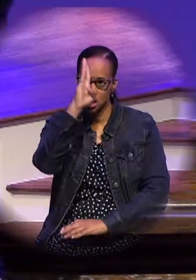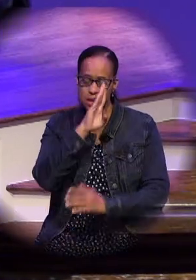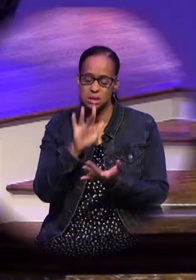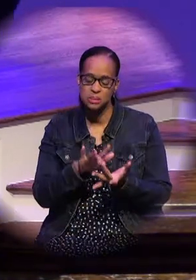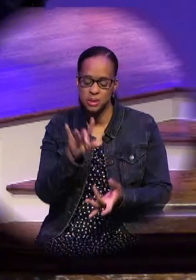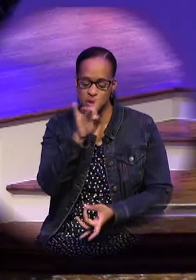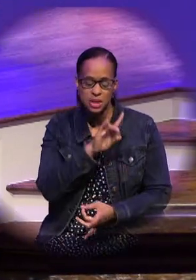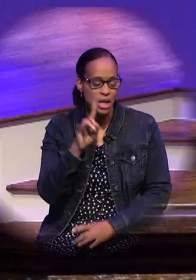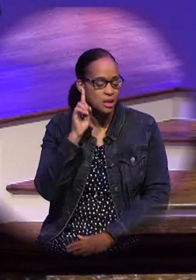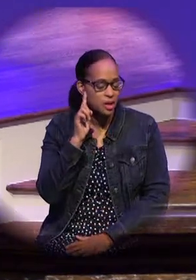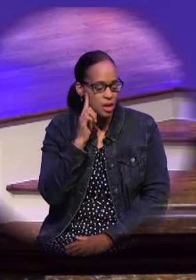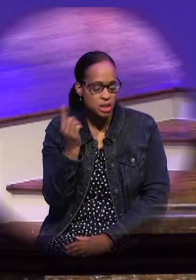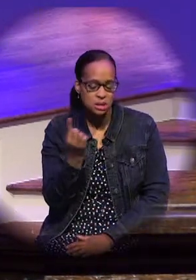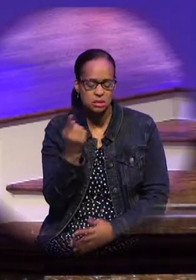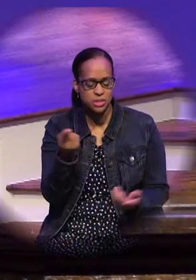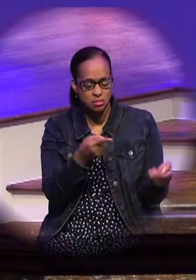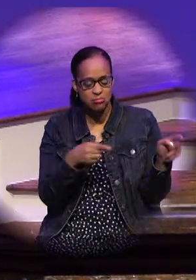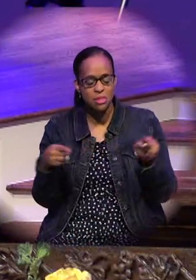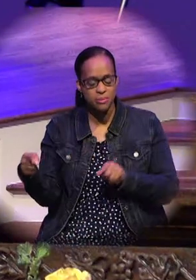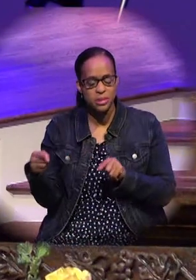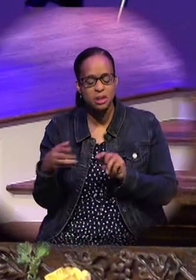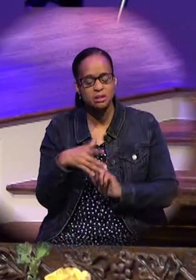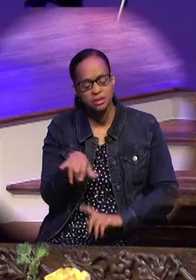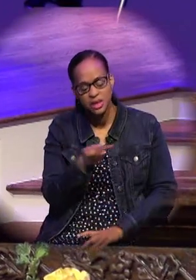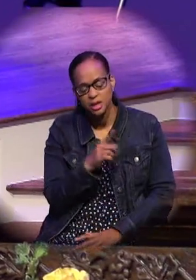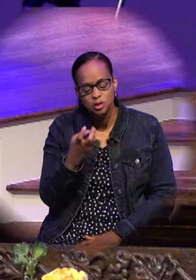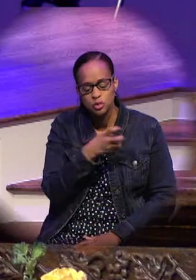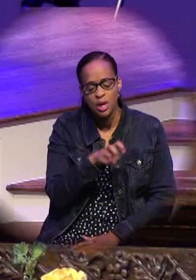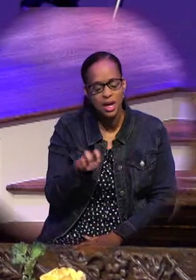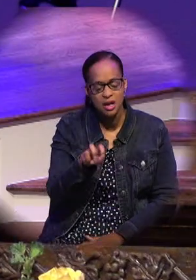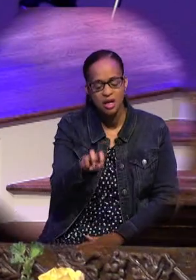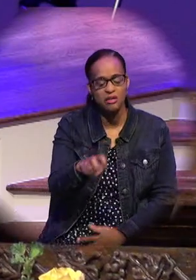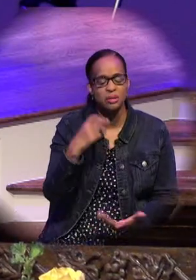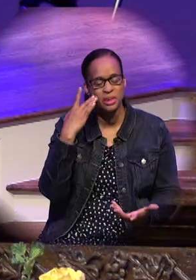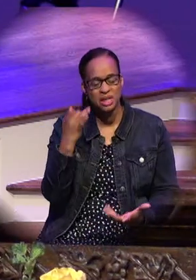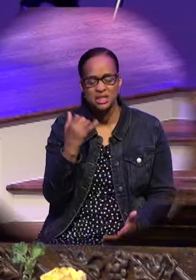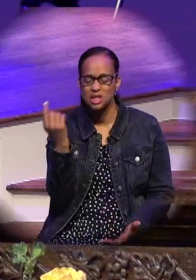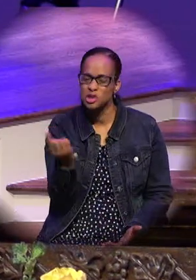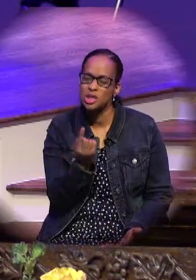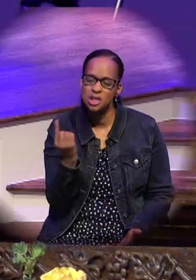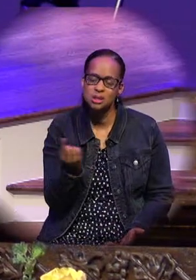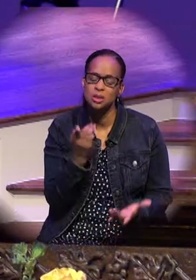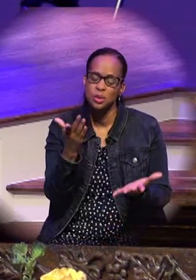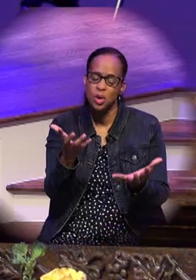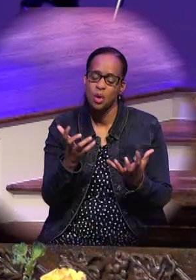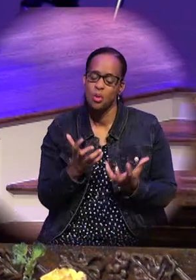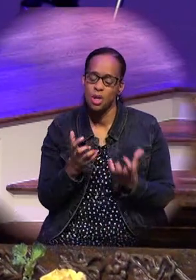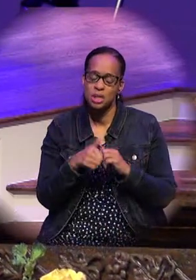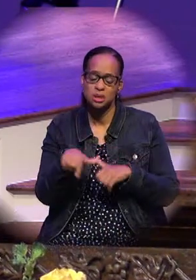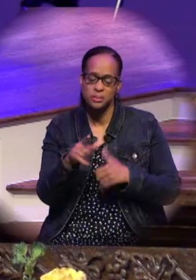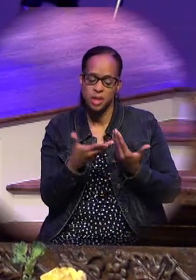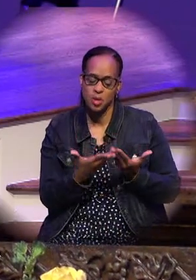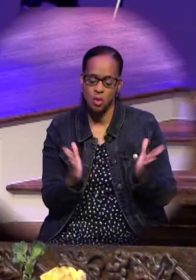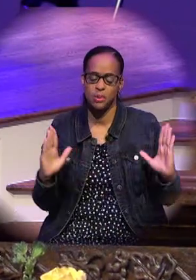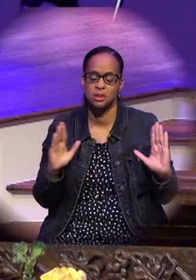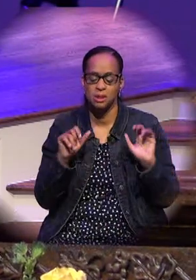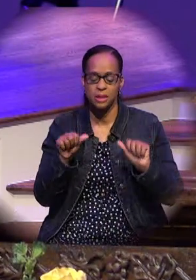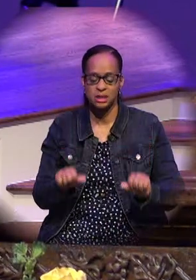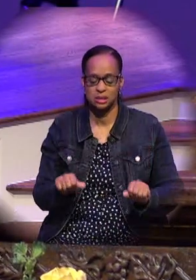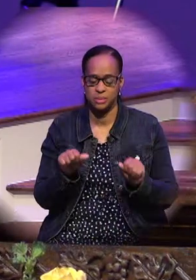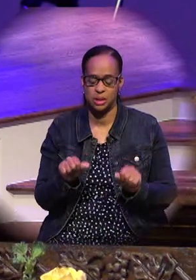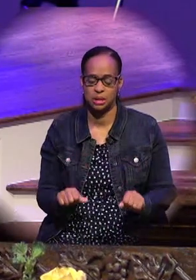and they heard of something happening, and they traveled because they just wanted to be open to the